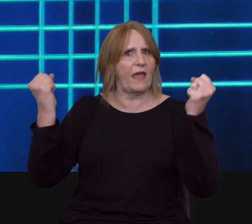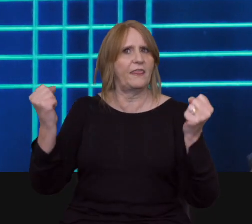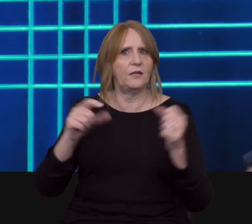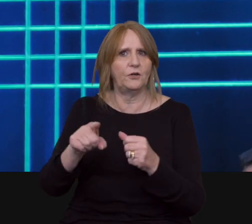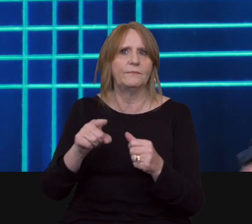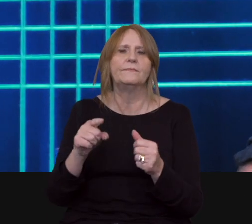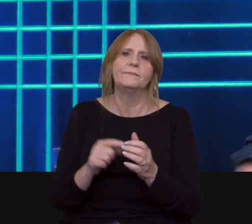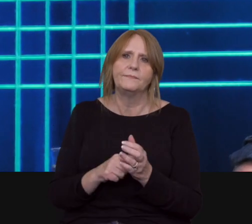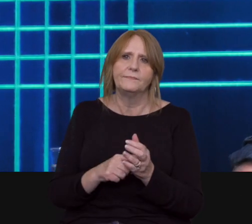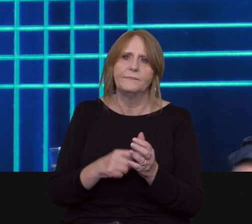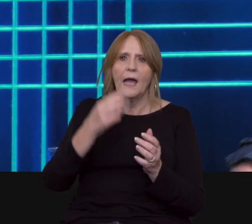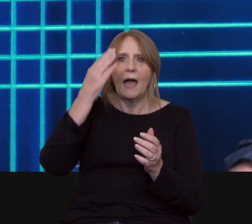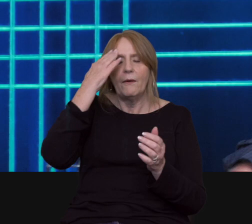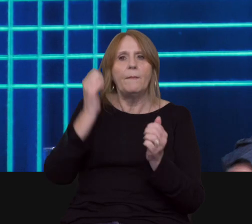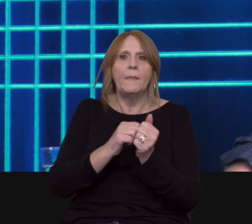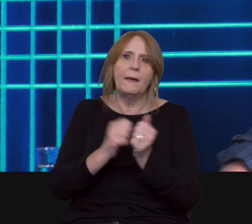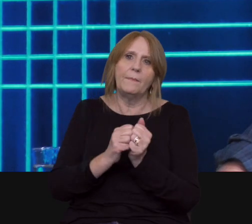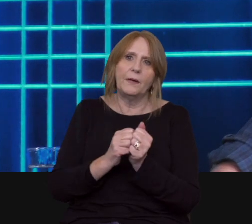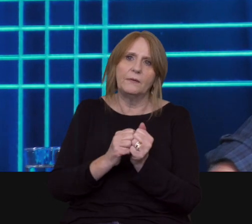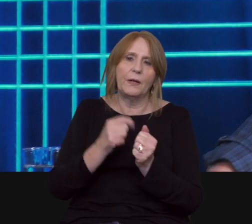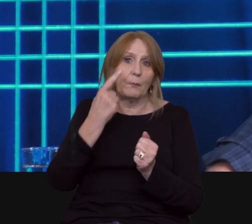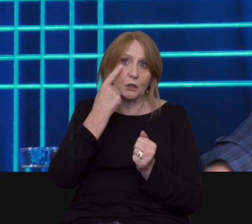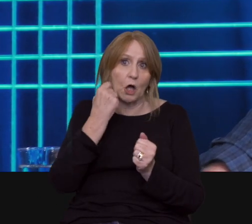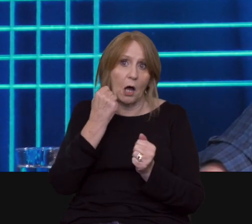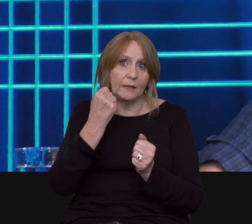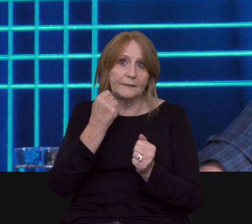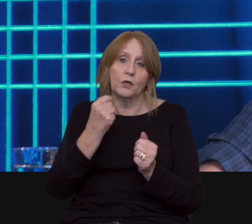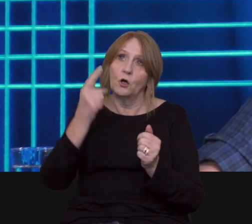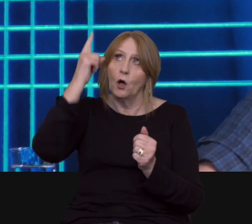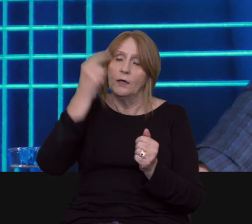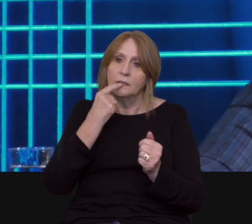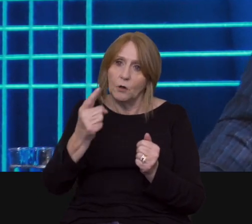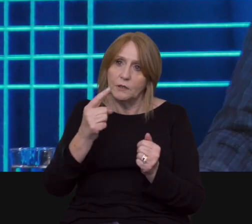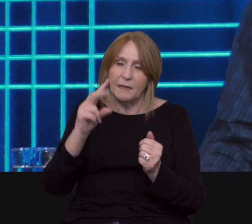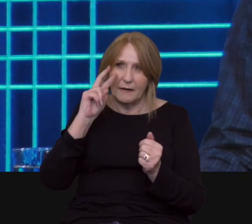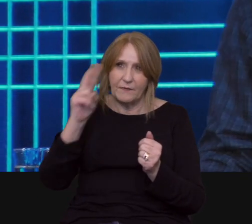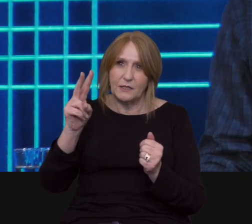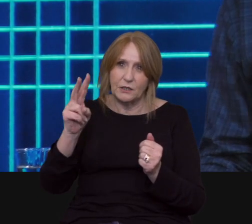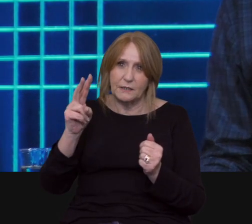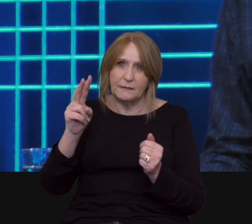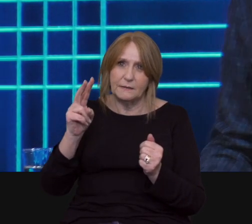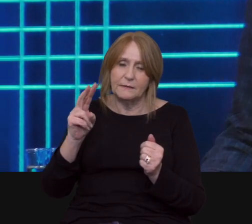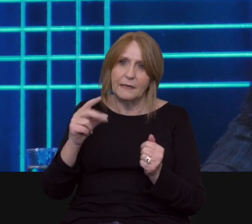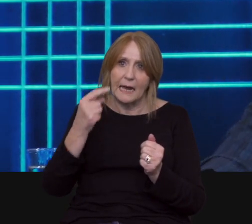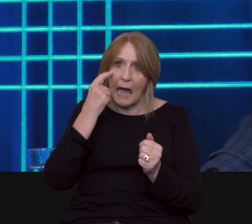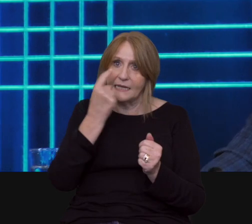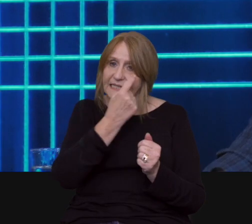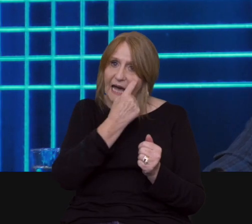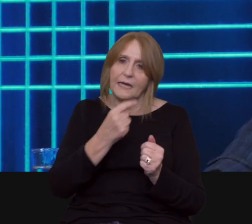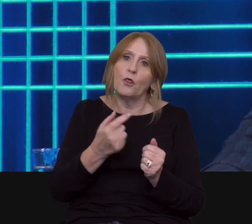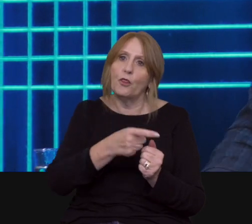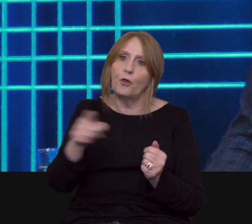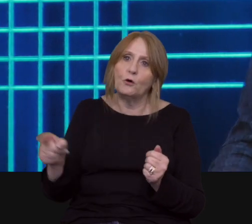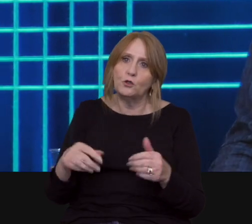Christian. God spoke to me in a vision, and in the vision I saw a verse, and the verse came out of Isaiah 40, and it said this, those who wait on